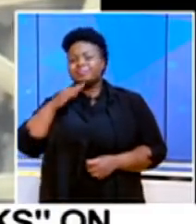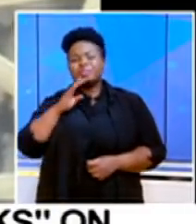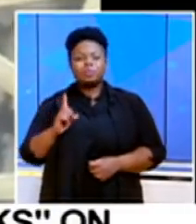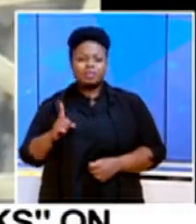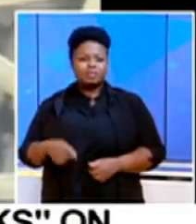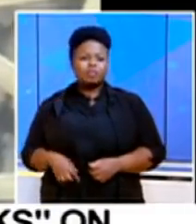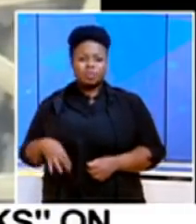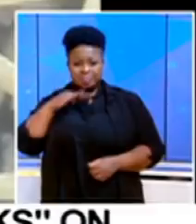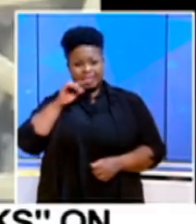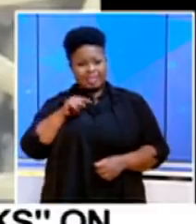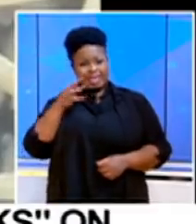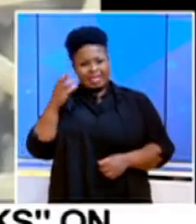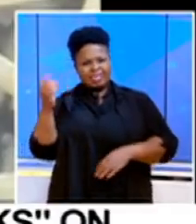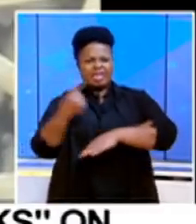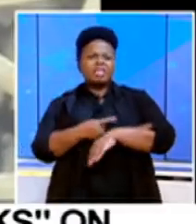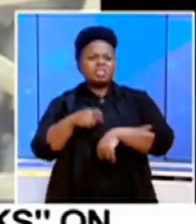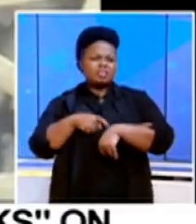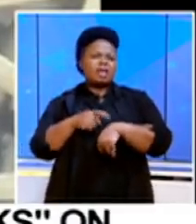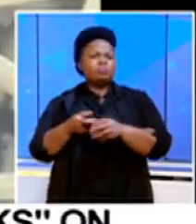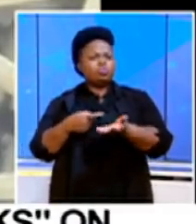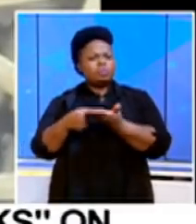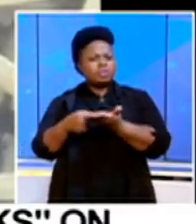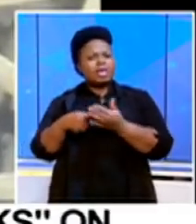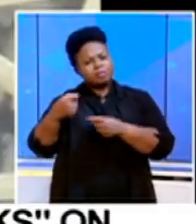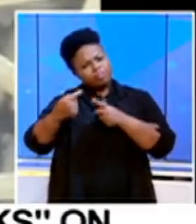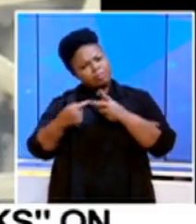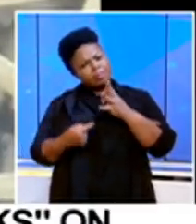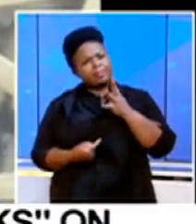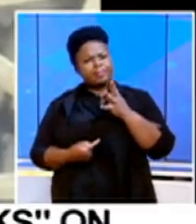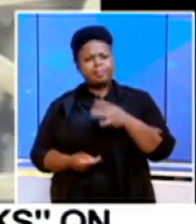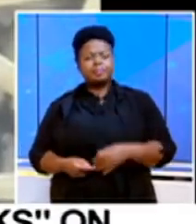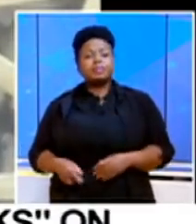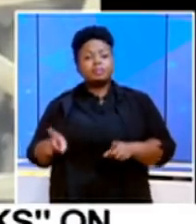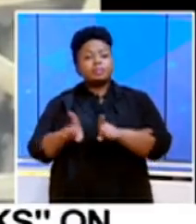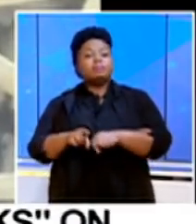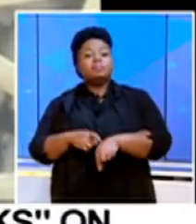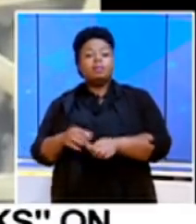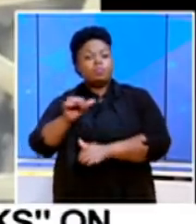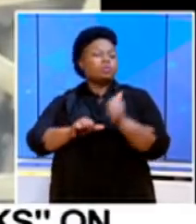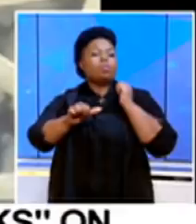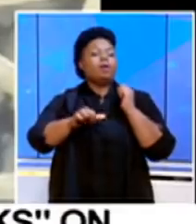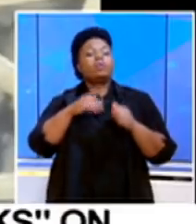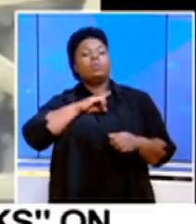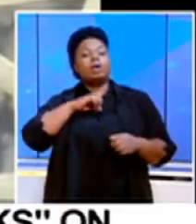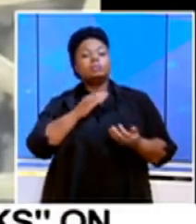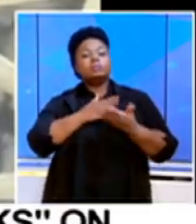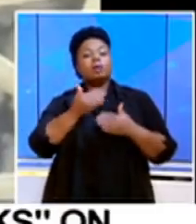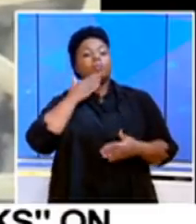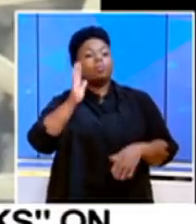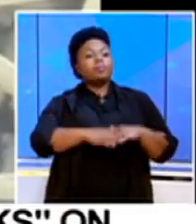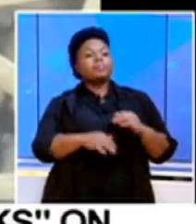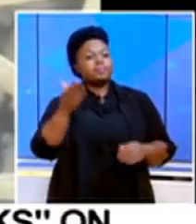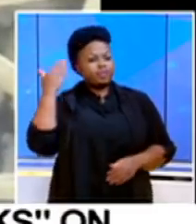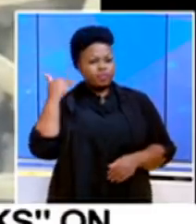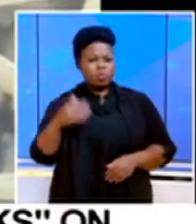this mean? You know, so it's really those kind of things. Even going back to say those of our cadres who have been